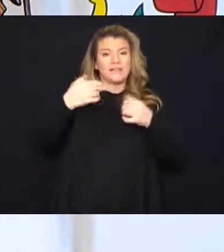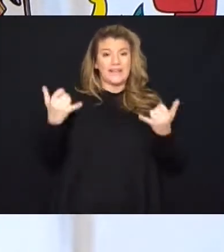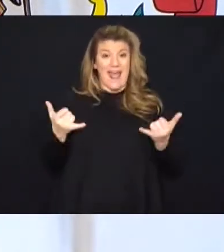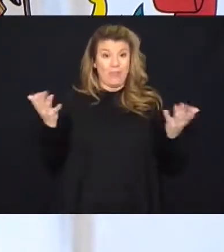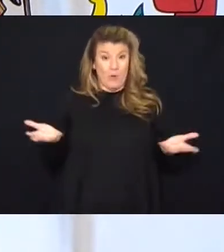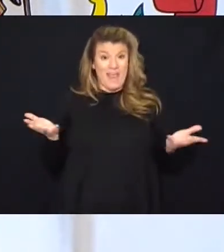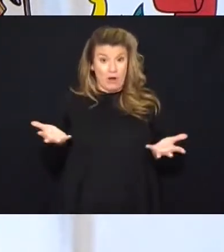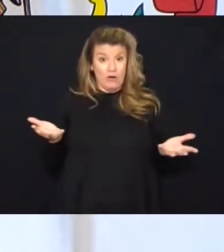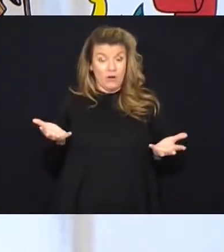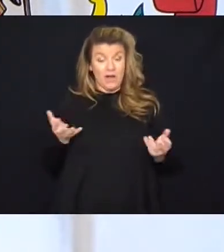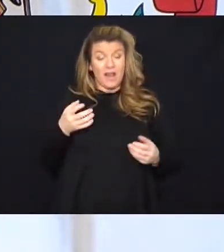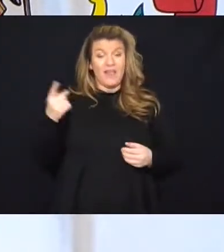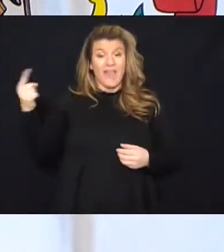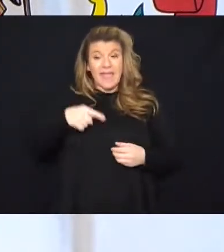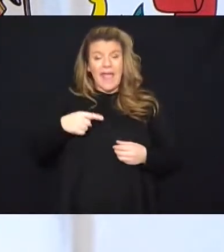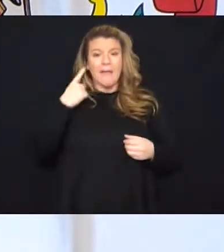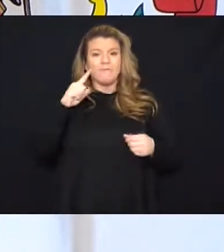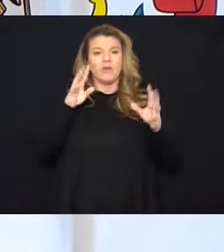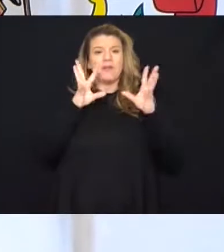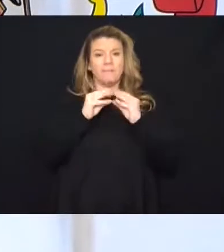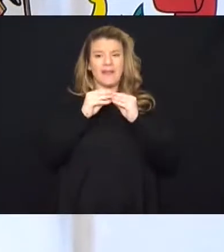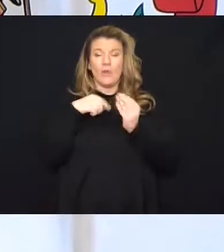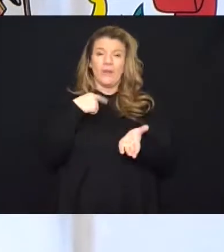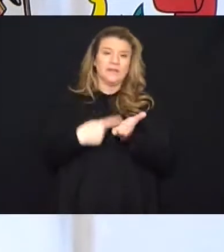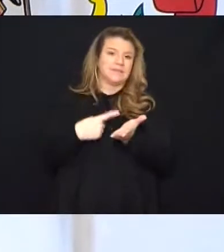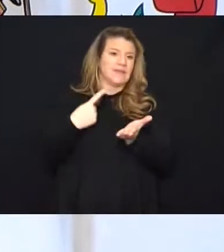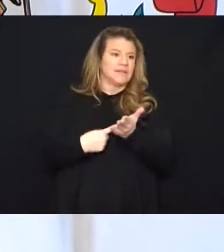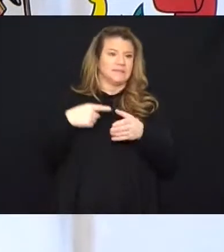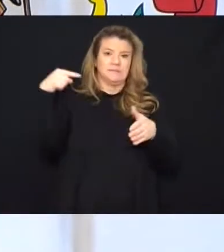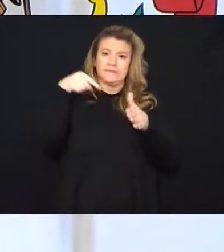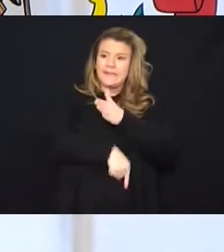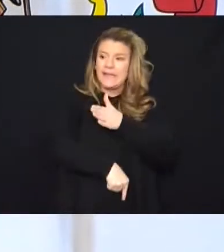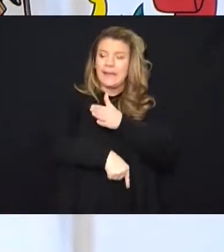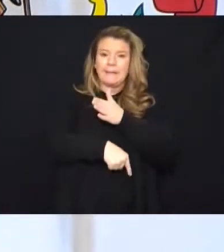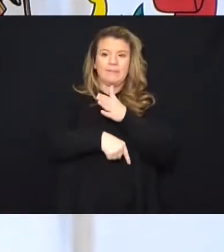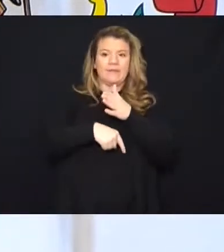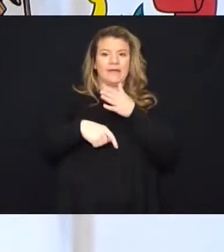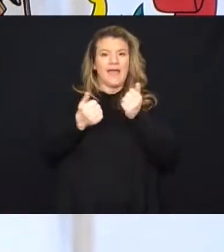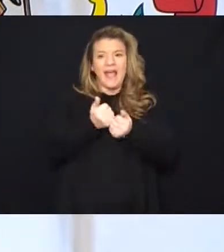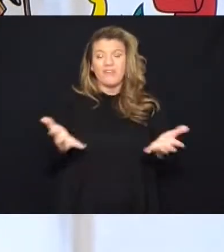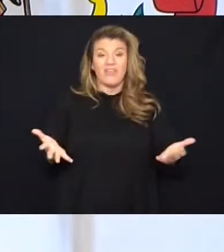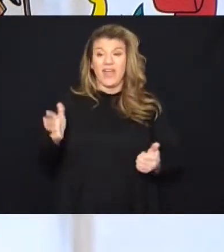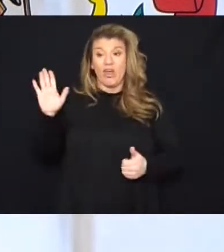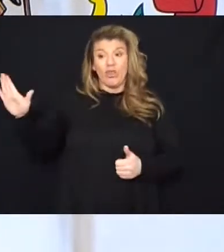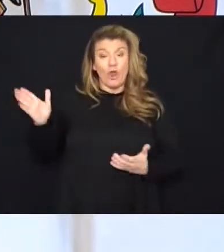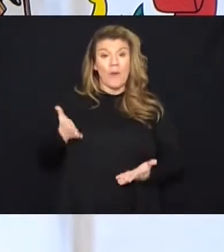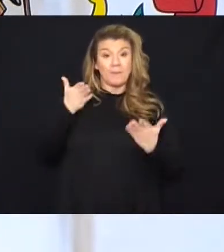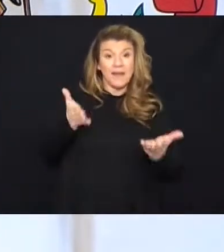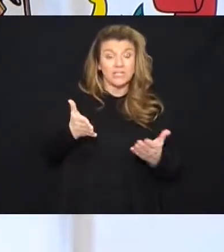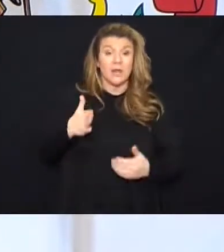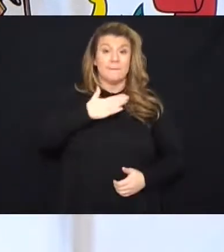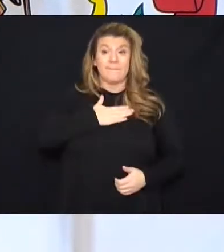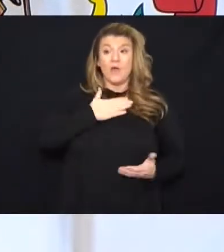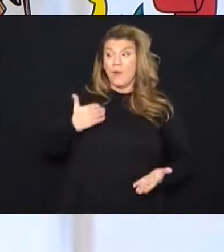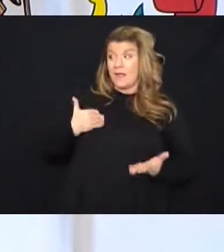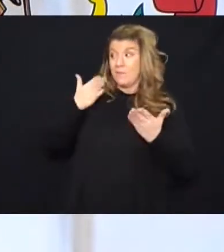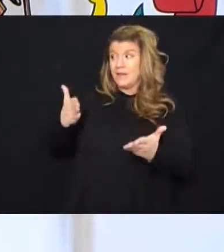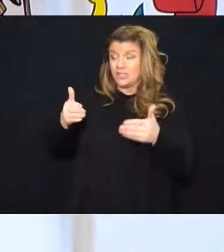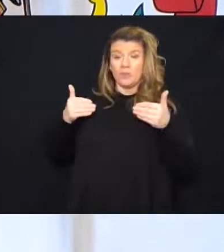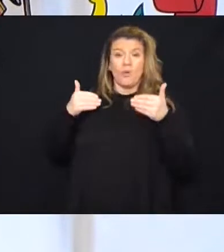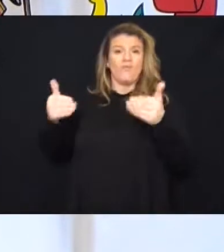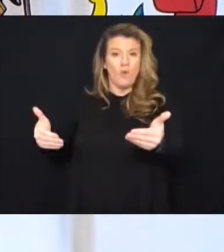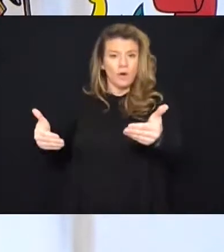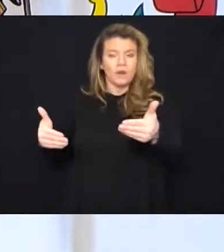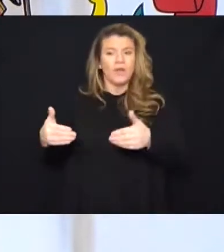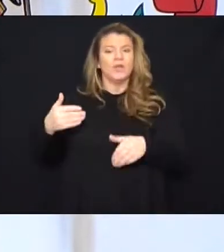came down and we discussed this at length and everything. It was their recommendation, my recommendation to move forward on this, and so